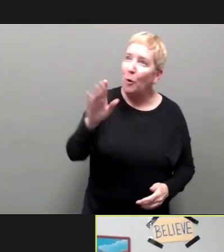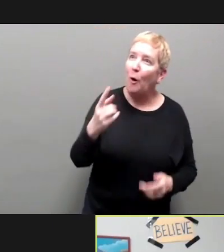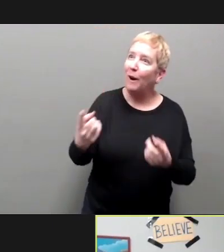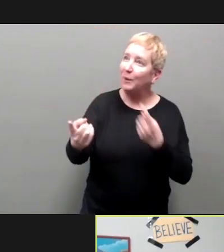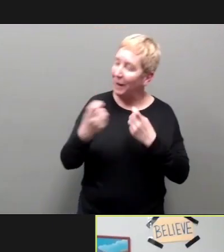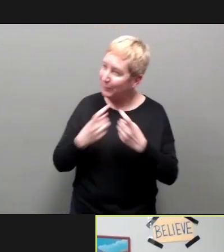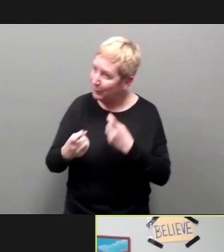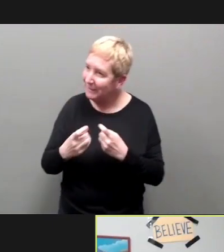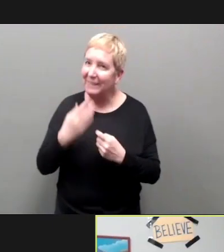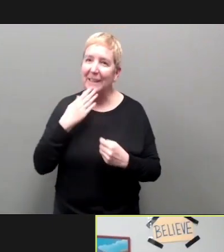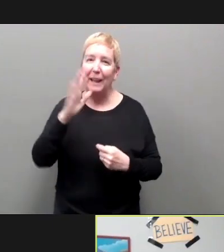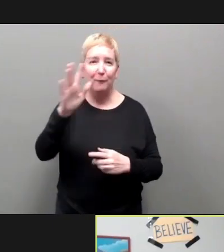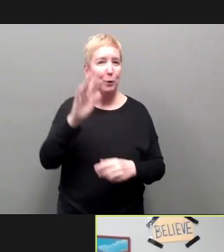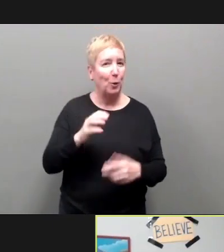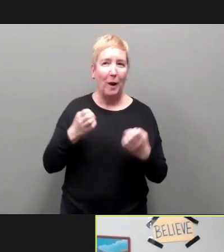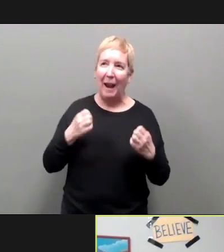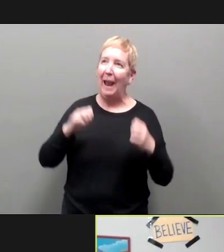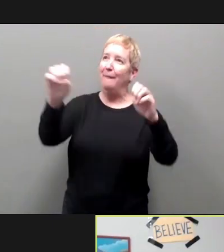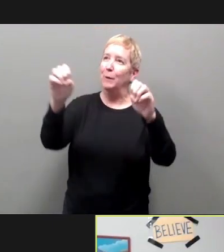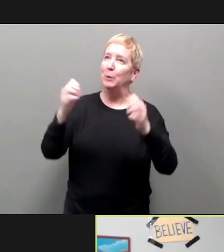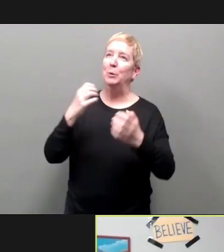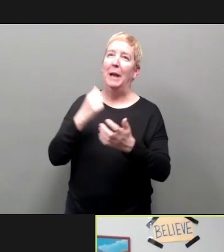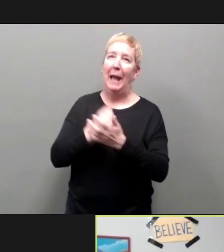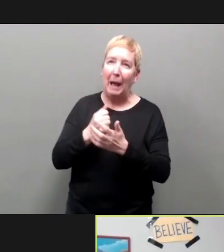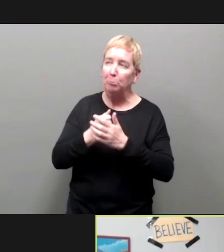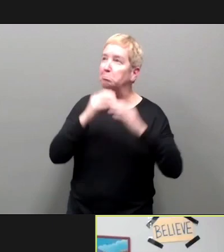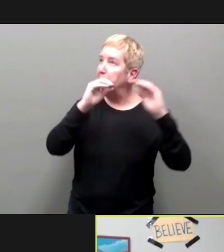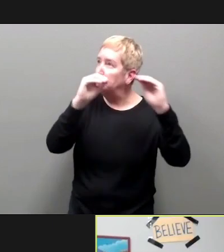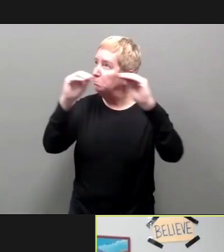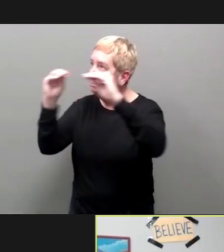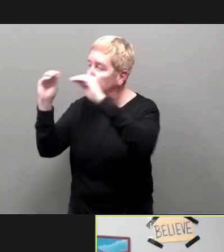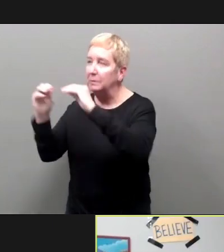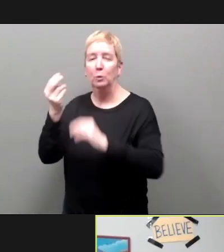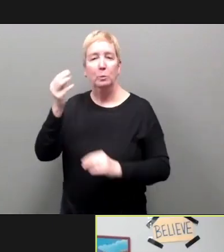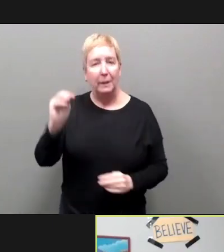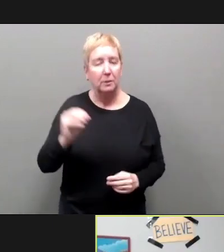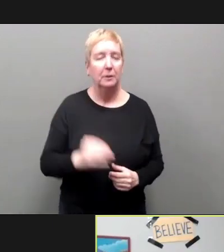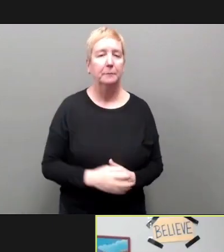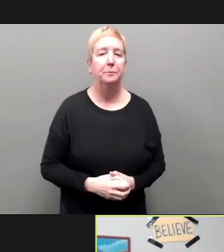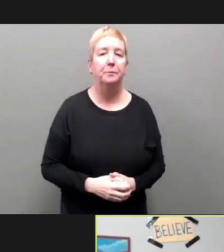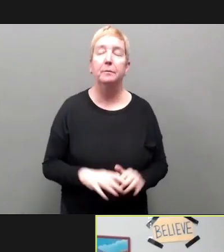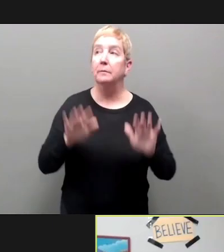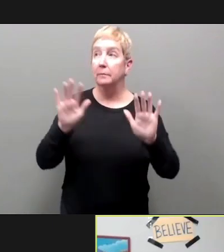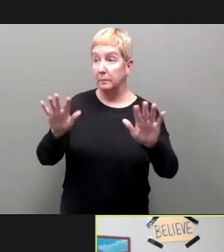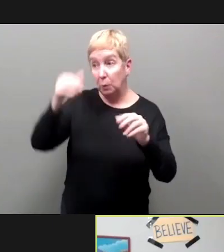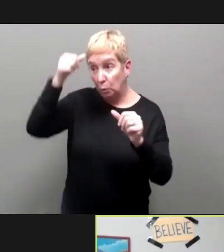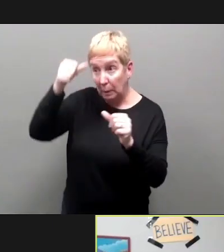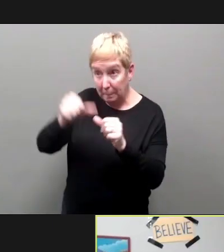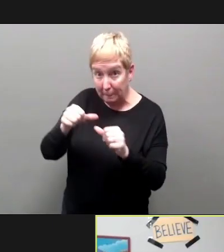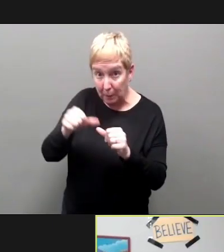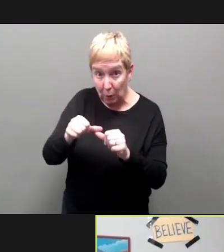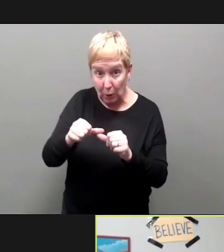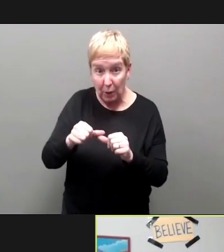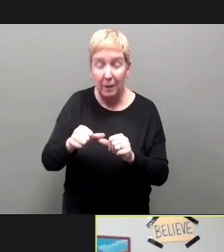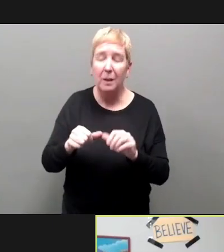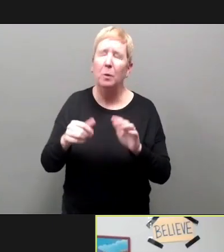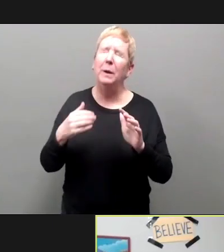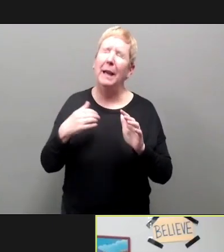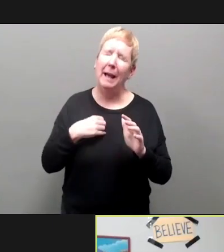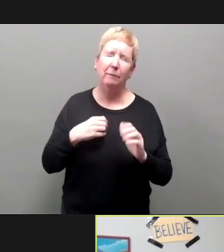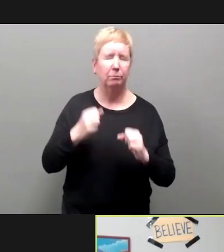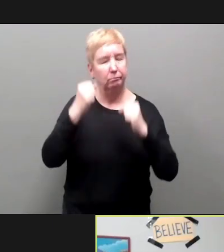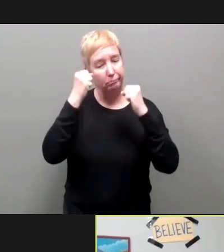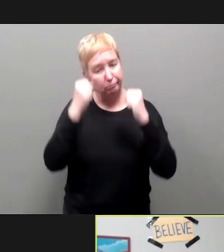to promote a safer New Mexico. I just want to once again just remind people that we have such a great tool in